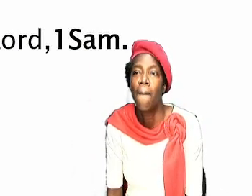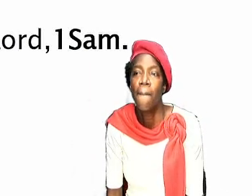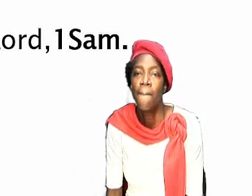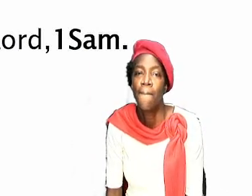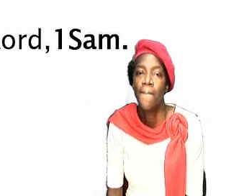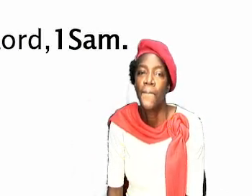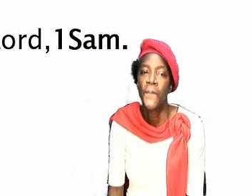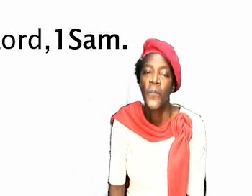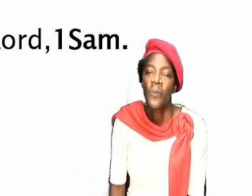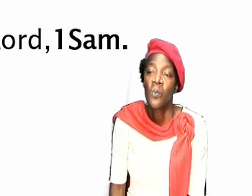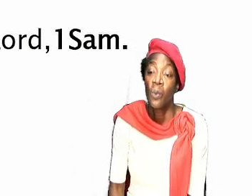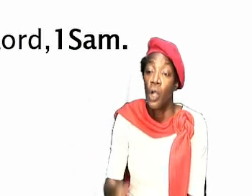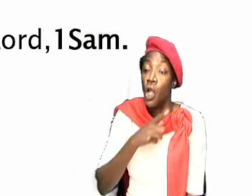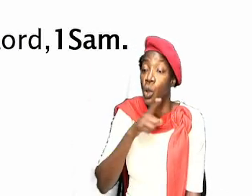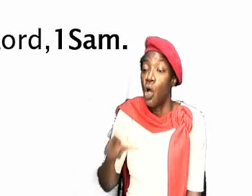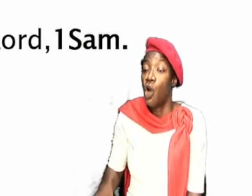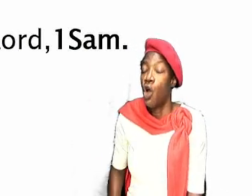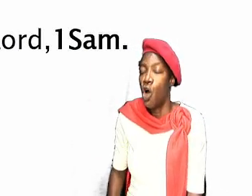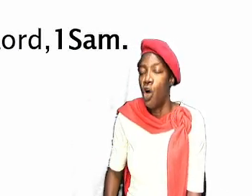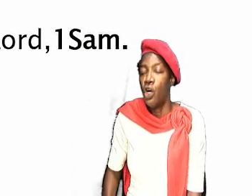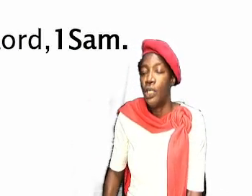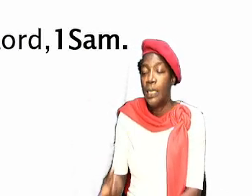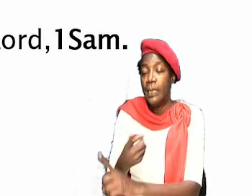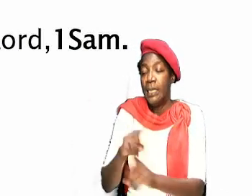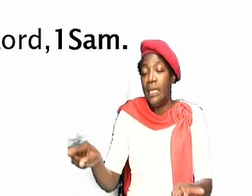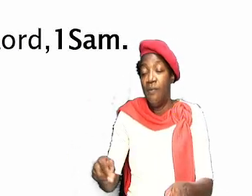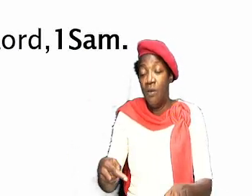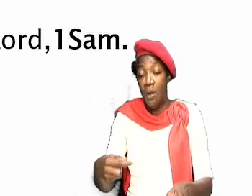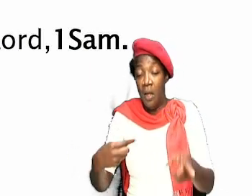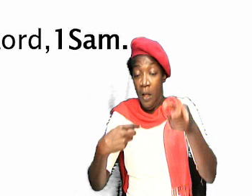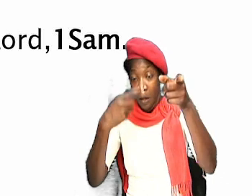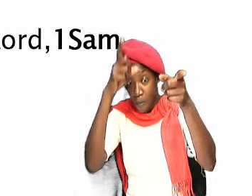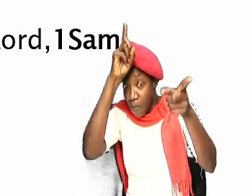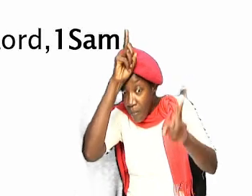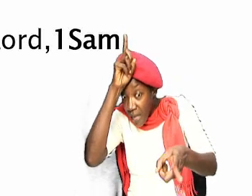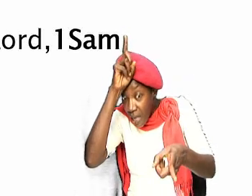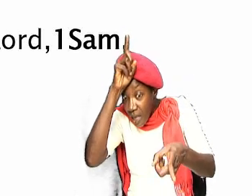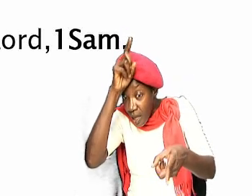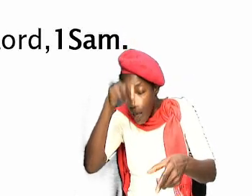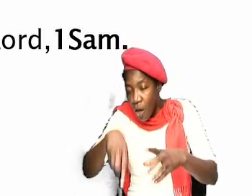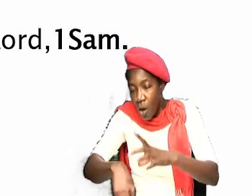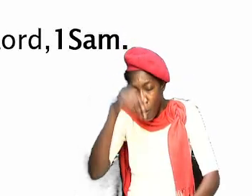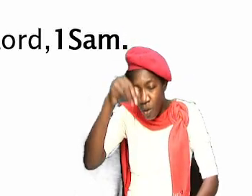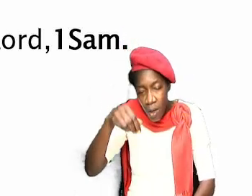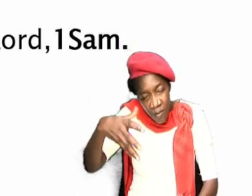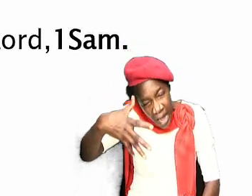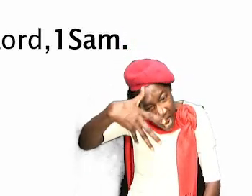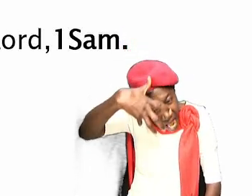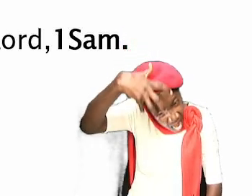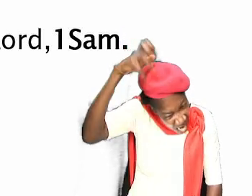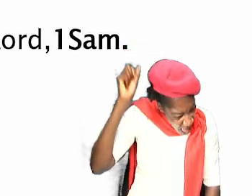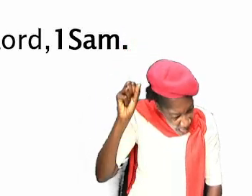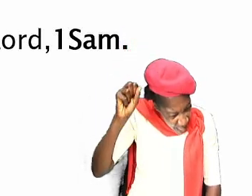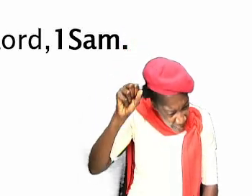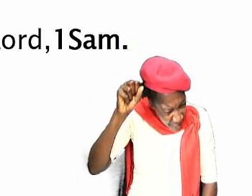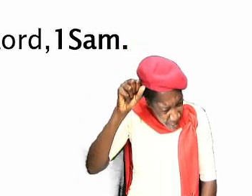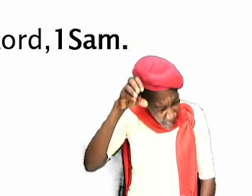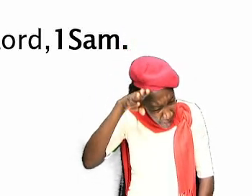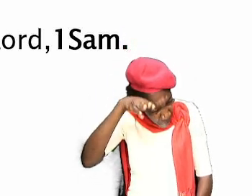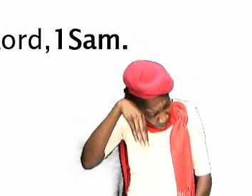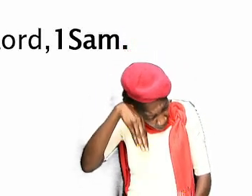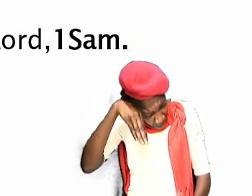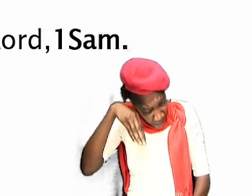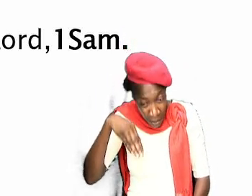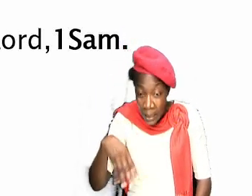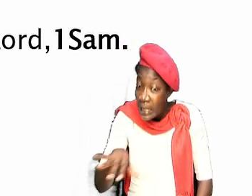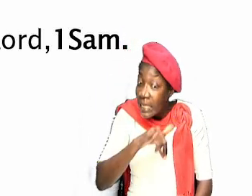the Lord that delivered me out of the paw of the lion and out of the paw of the bear, he will